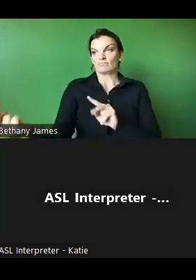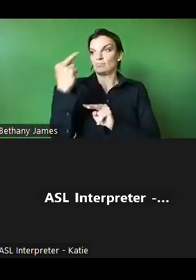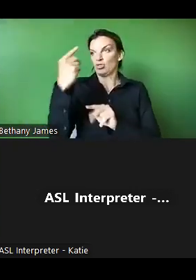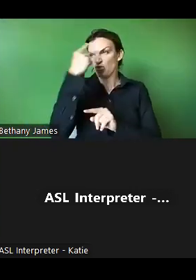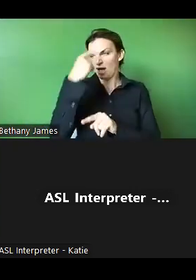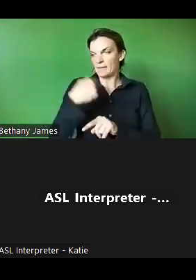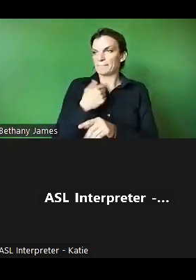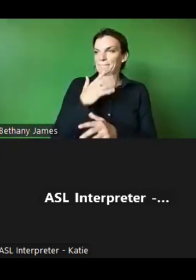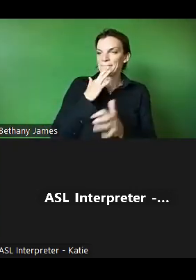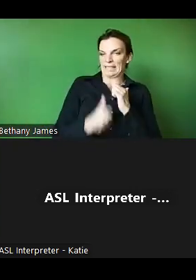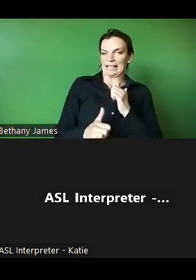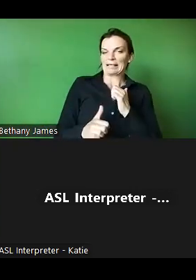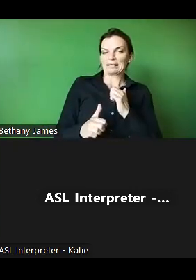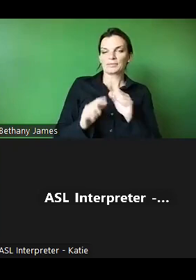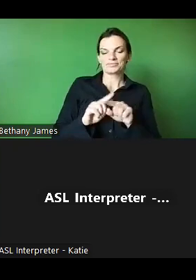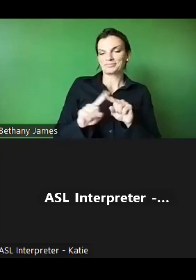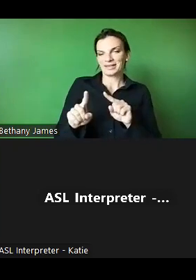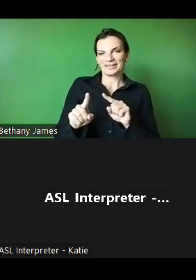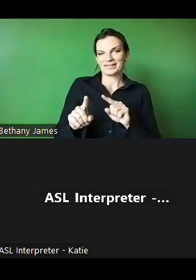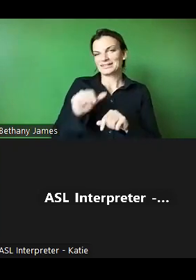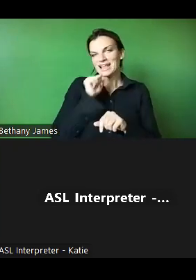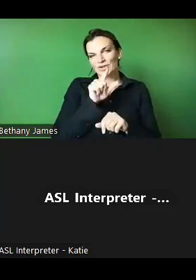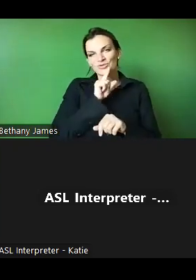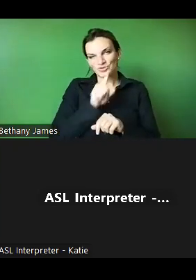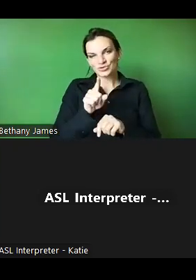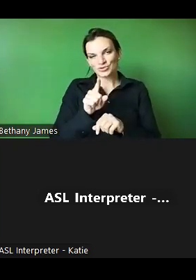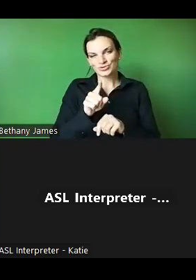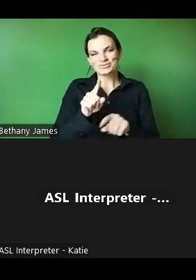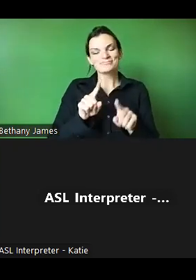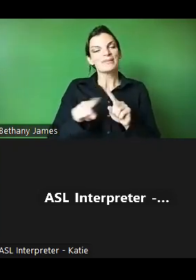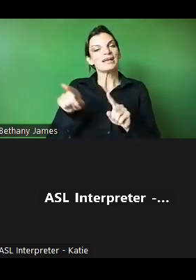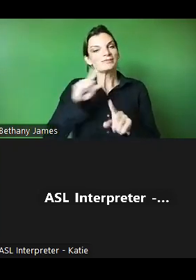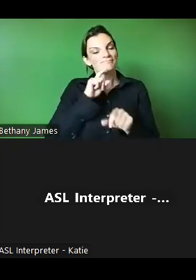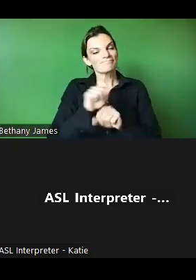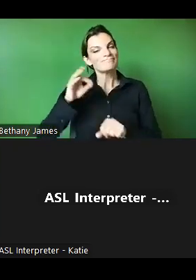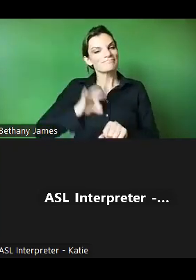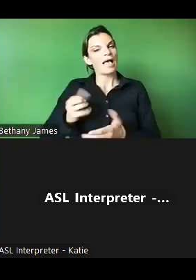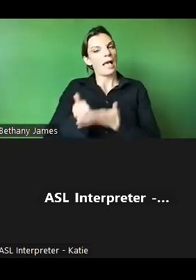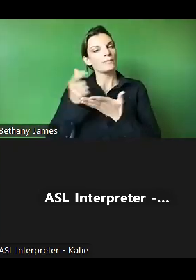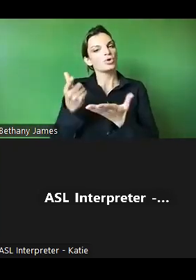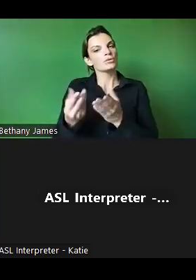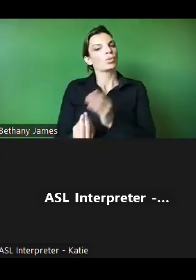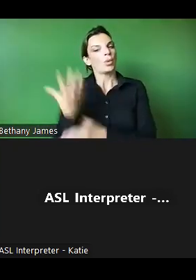She perceived it that way. It wasn't true, but it actually helped her to grow.